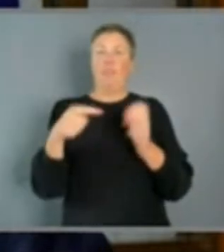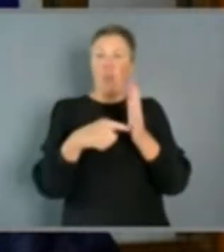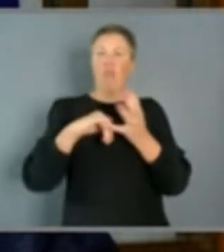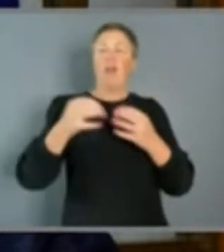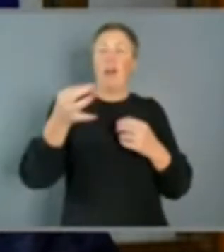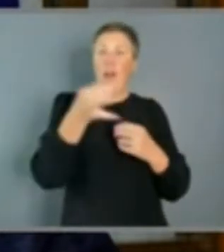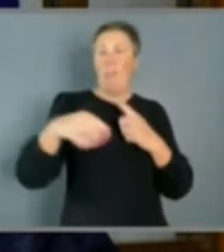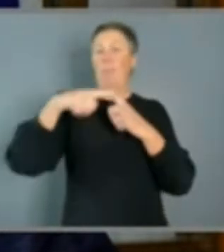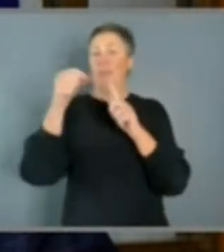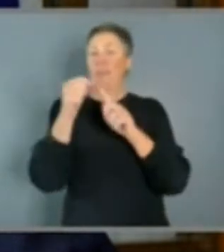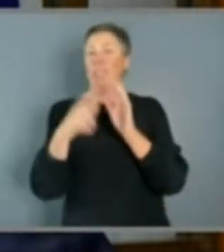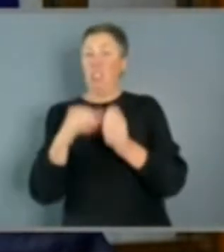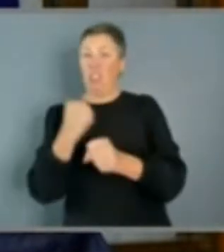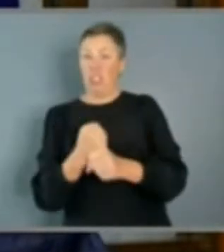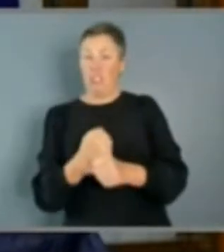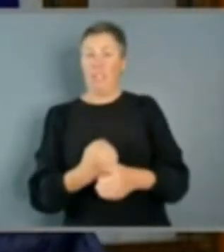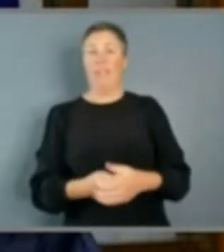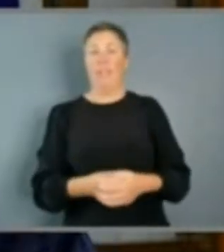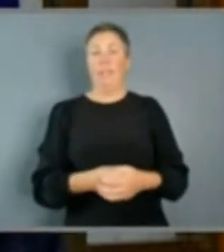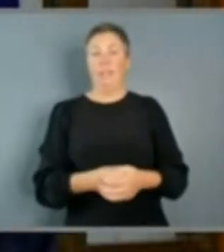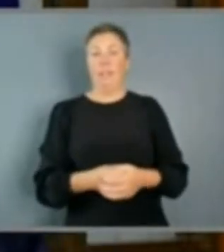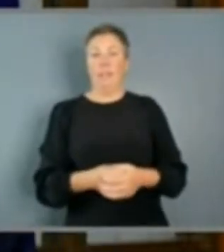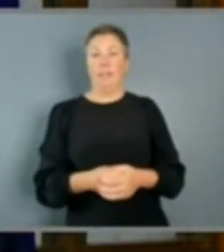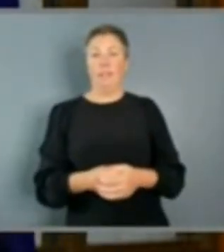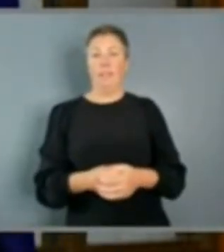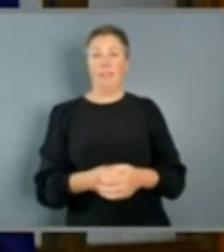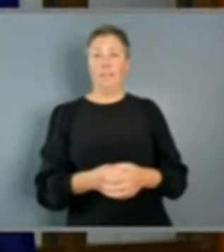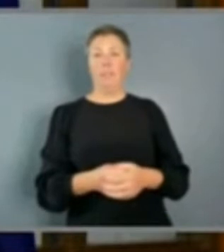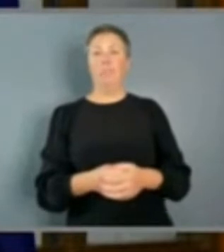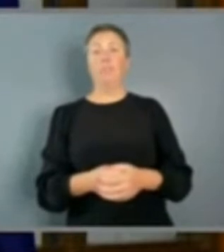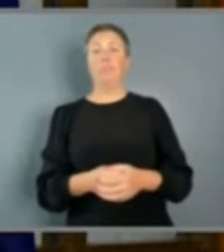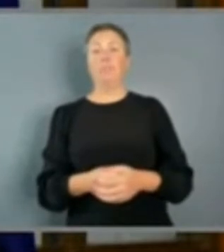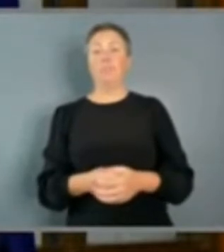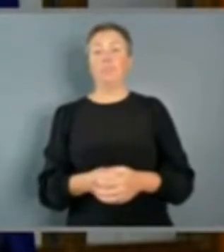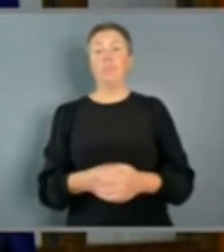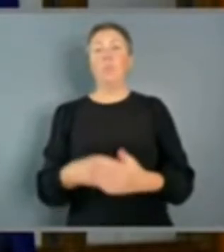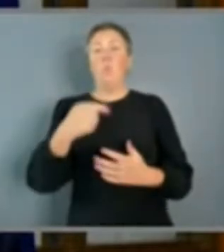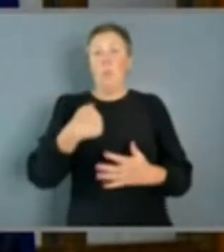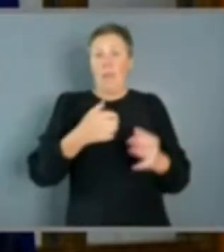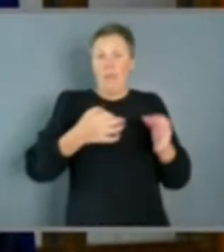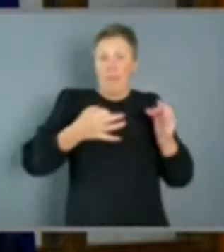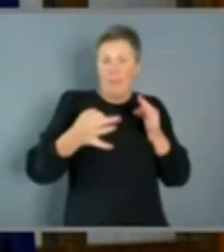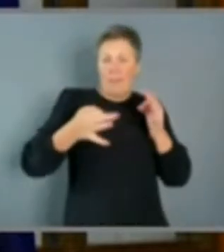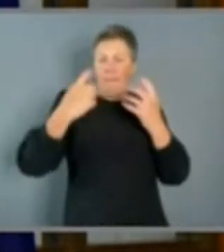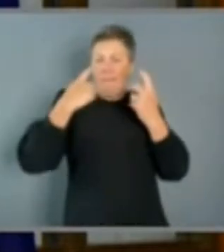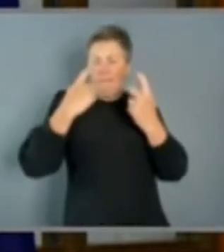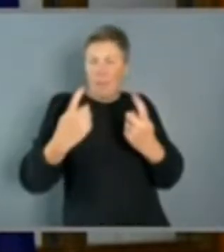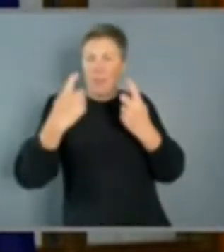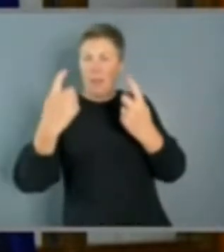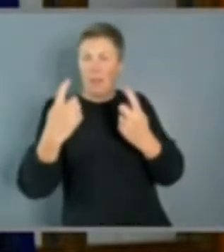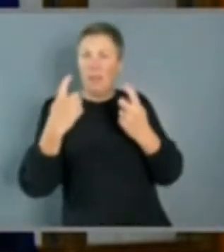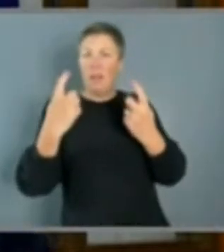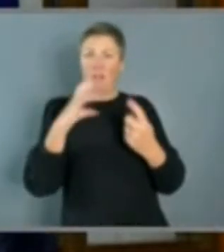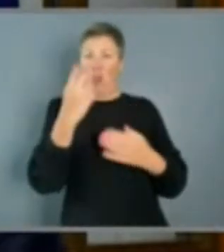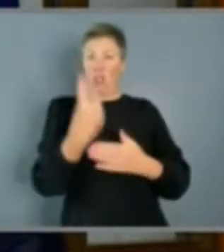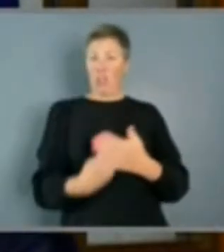effort. These measures that we're announcing today fit well with the carefully coordinated approach that we are taking with other partners. First